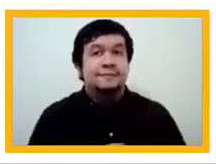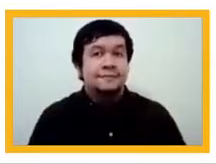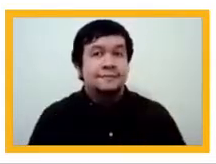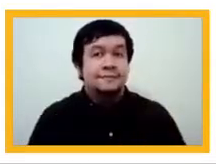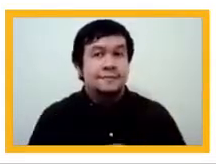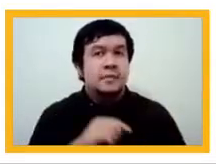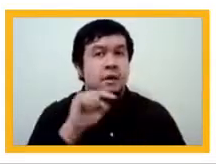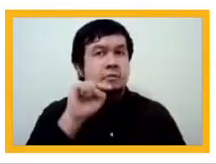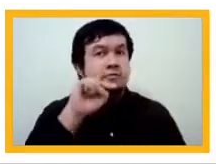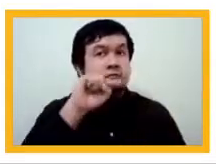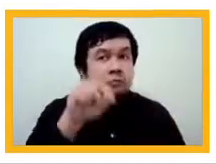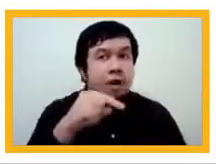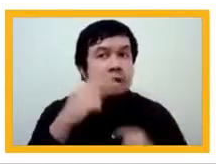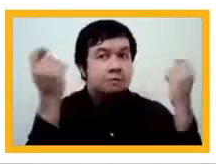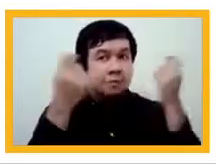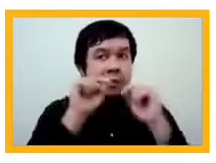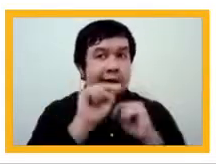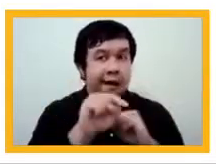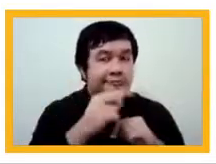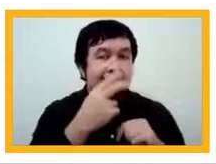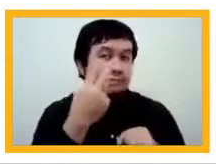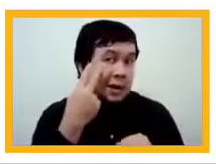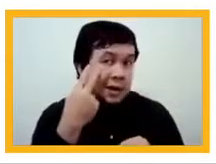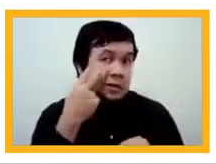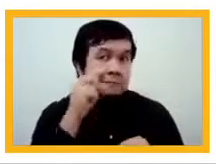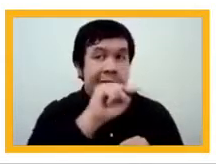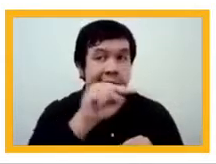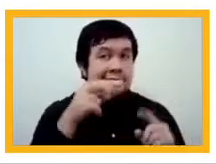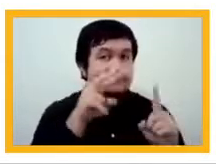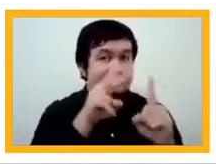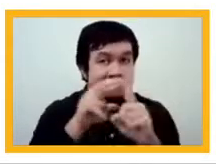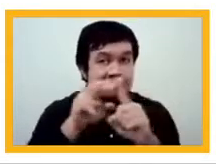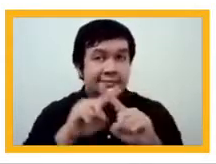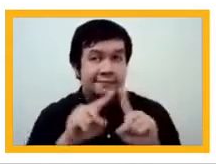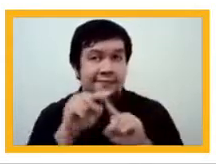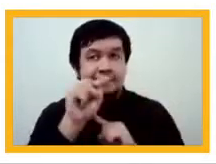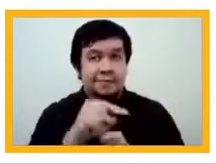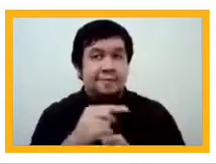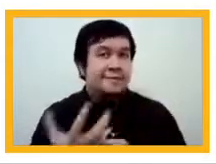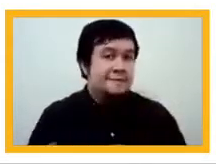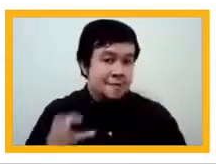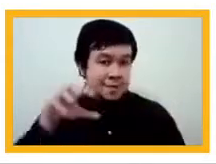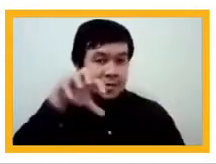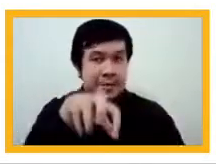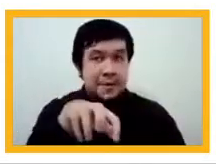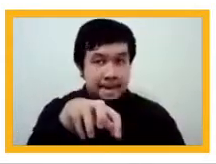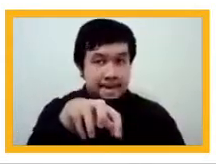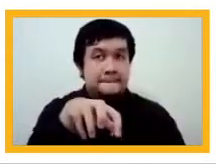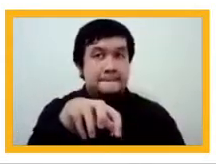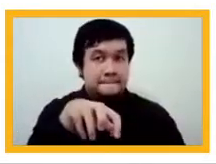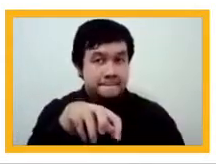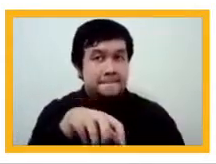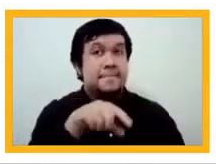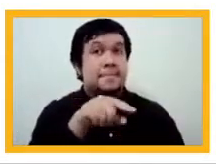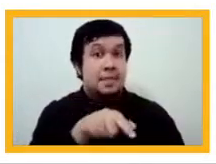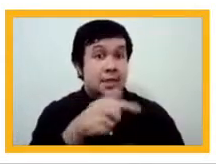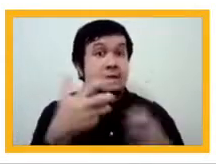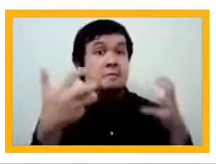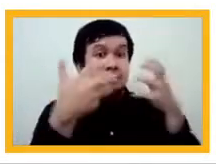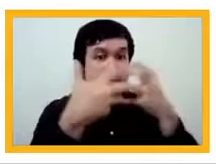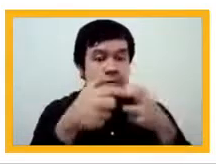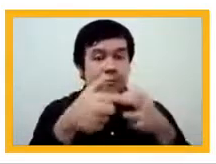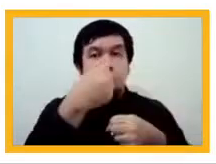is a topjob.lk. This is also a biggest, you know, job matching site in Sri Lanka. And they can even